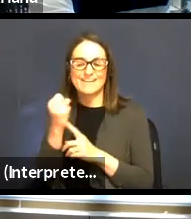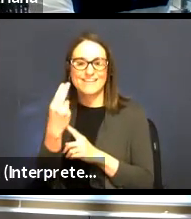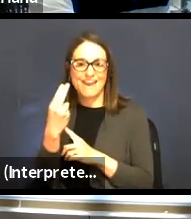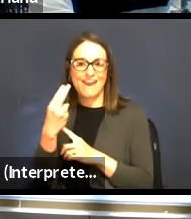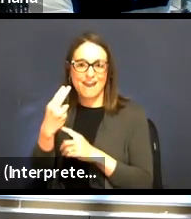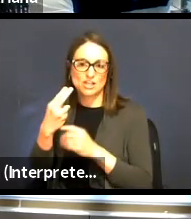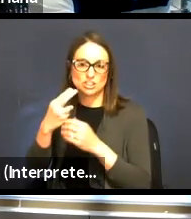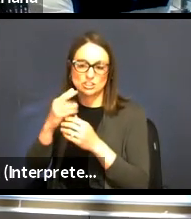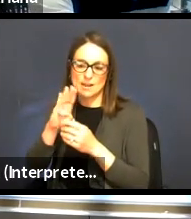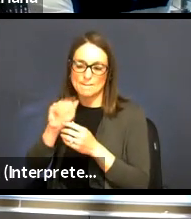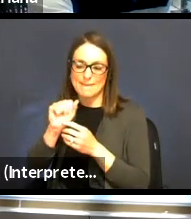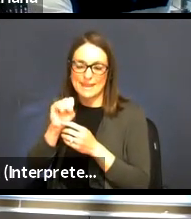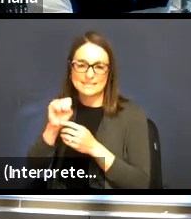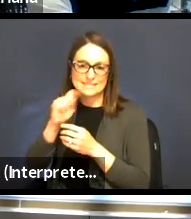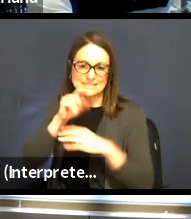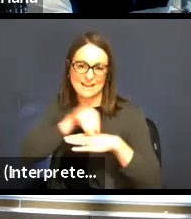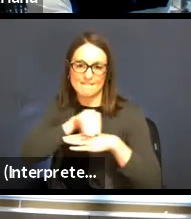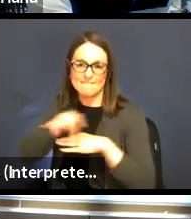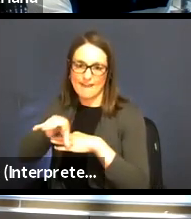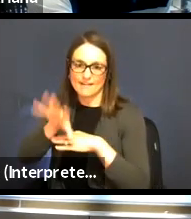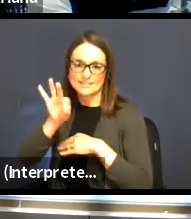FY21. Yeah. And